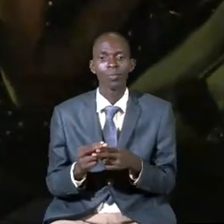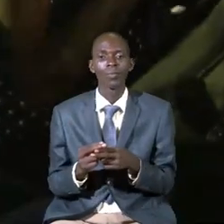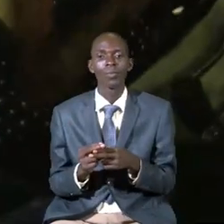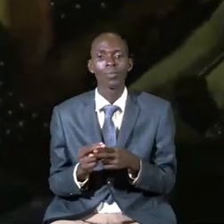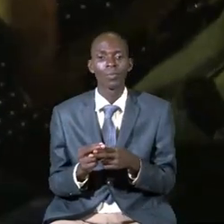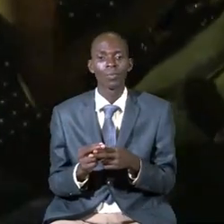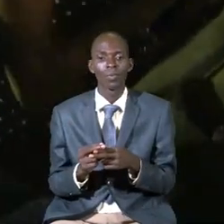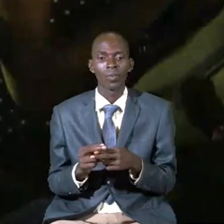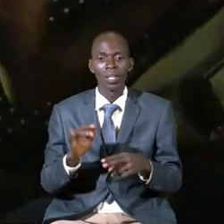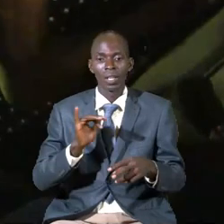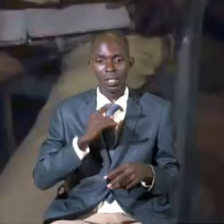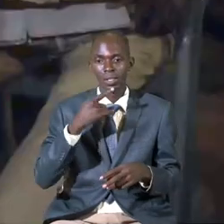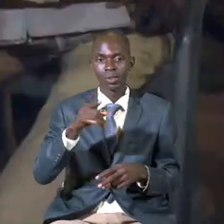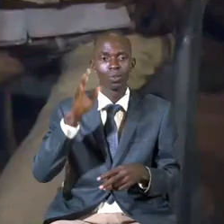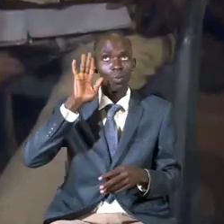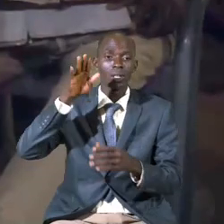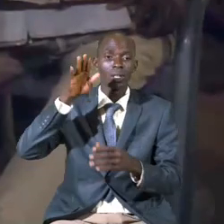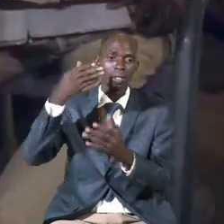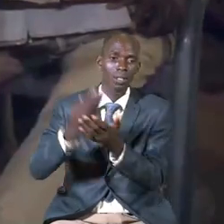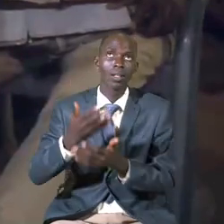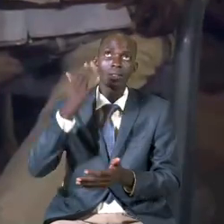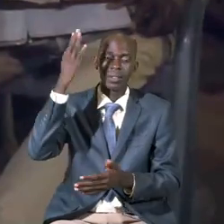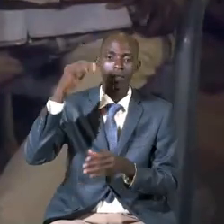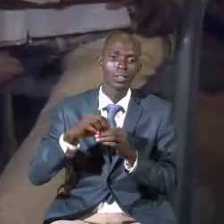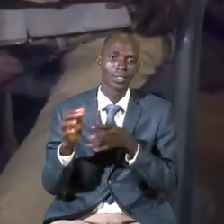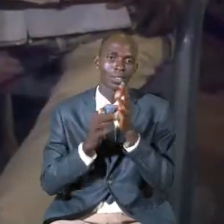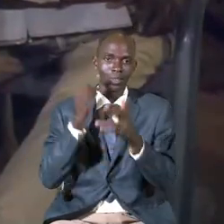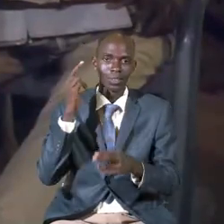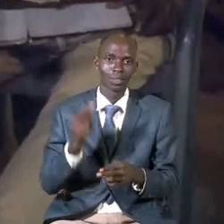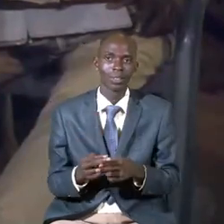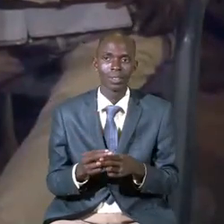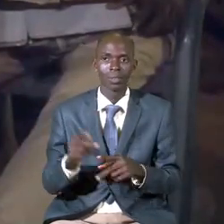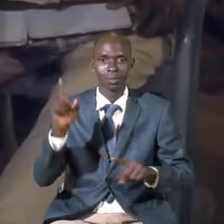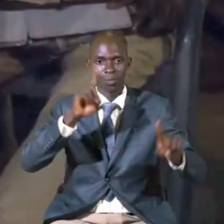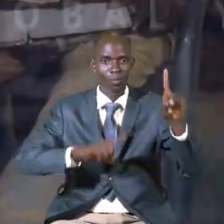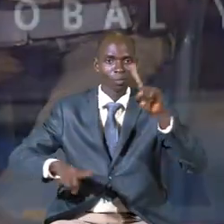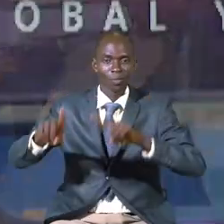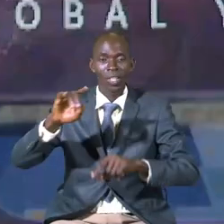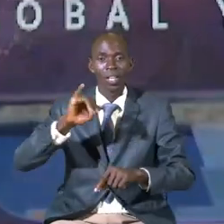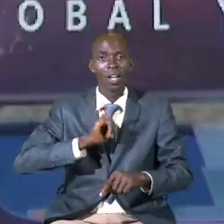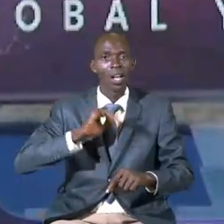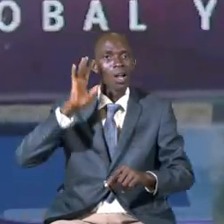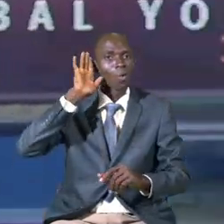i said you'll get there i want to get there